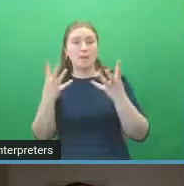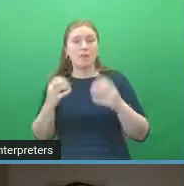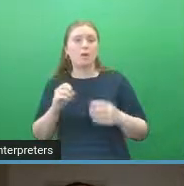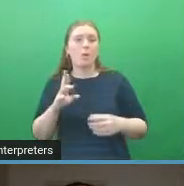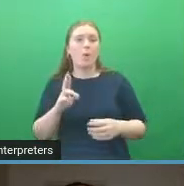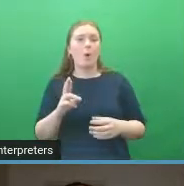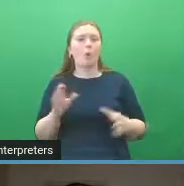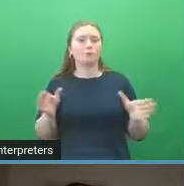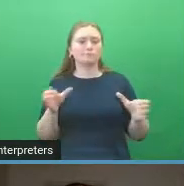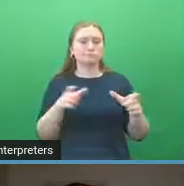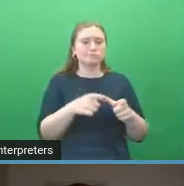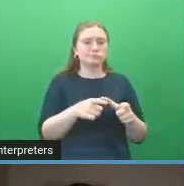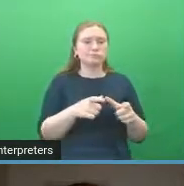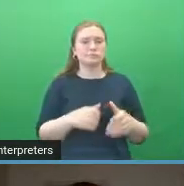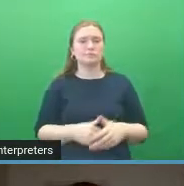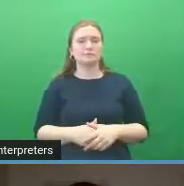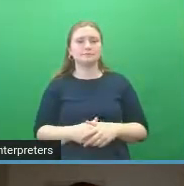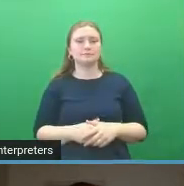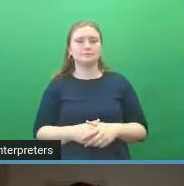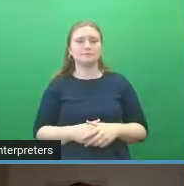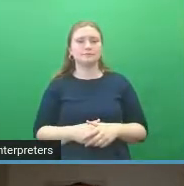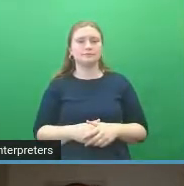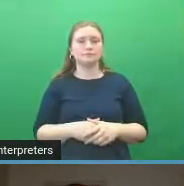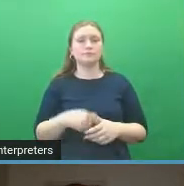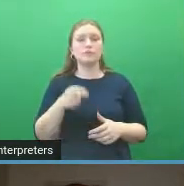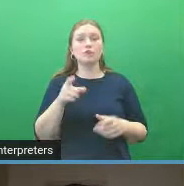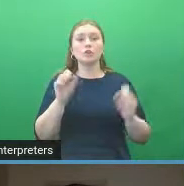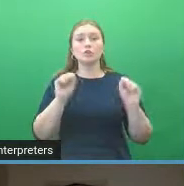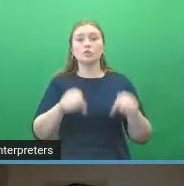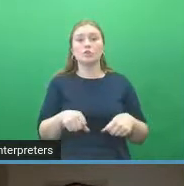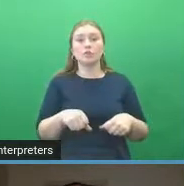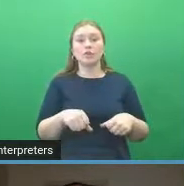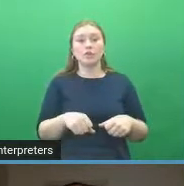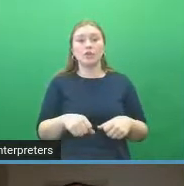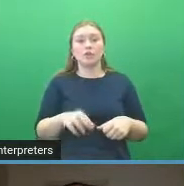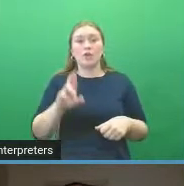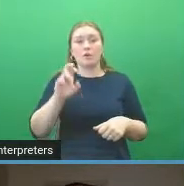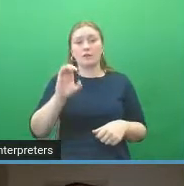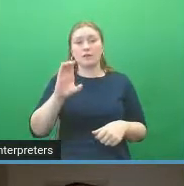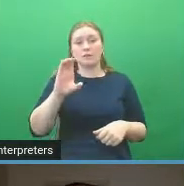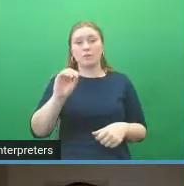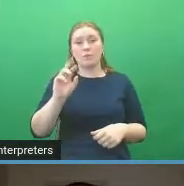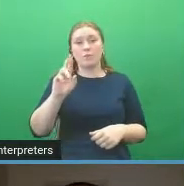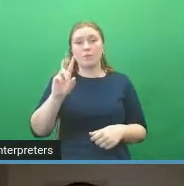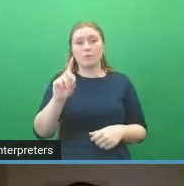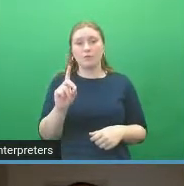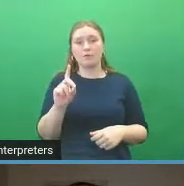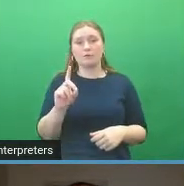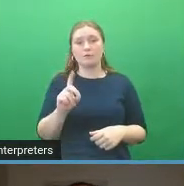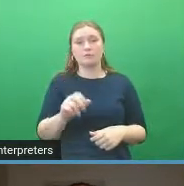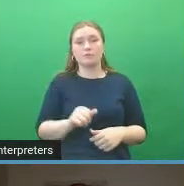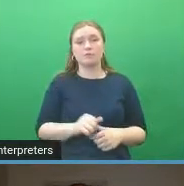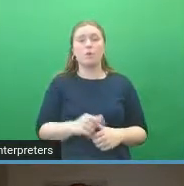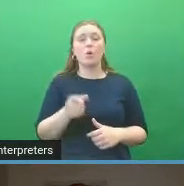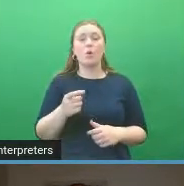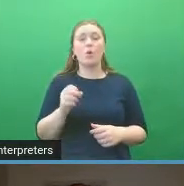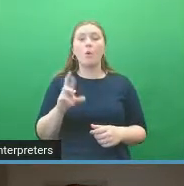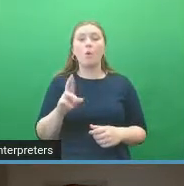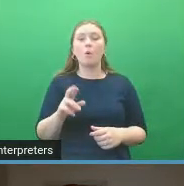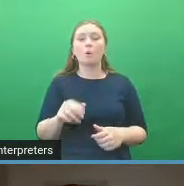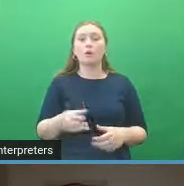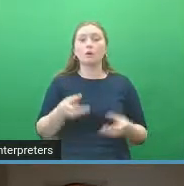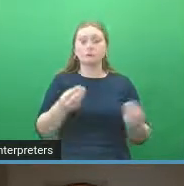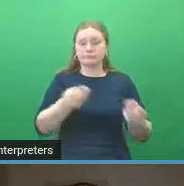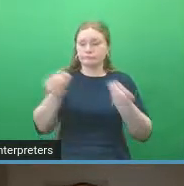discussion, possibly serve as the recorder. Or you can assign the people that are in the rooms those different roles. After you've created the rooms, then